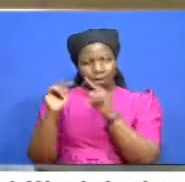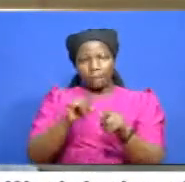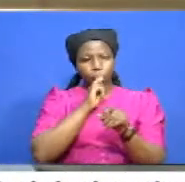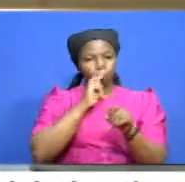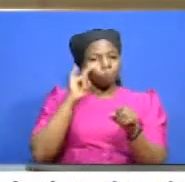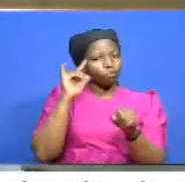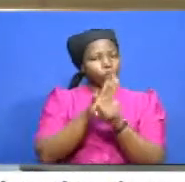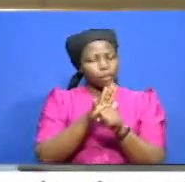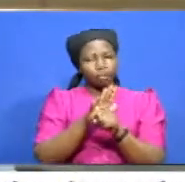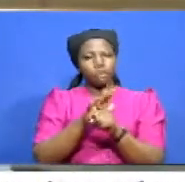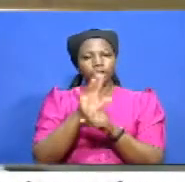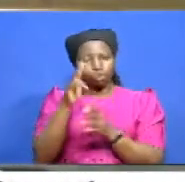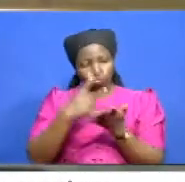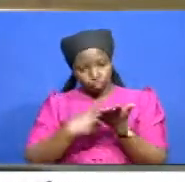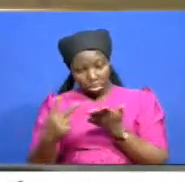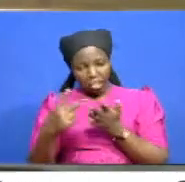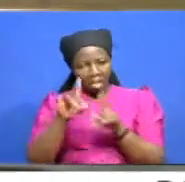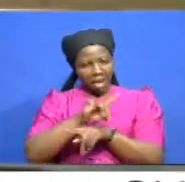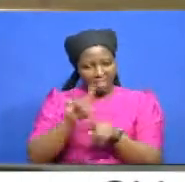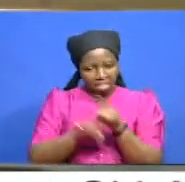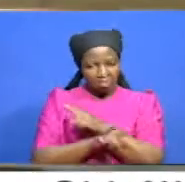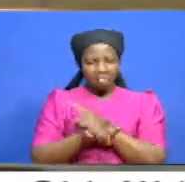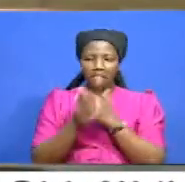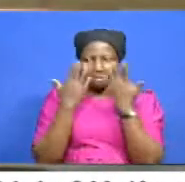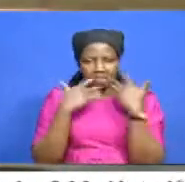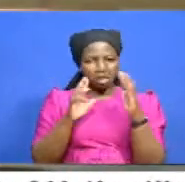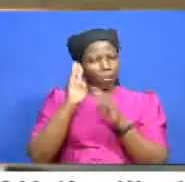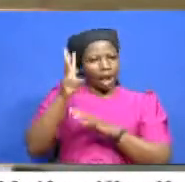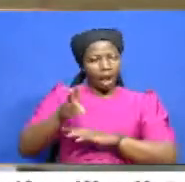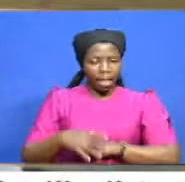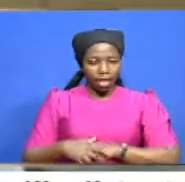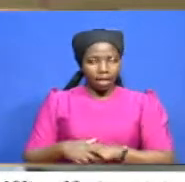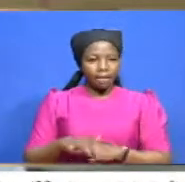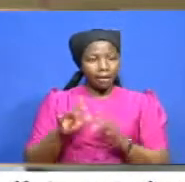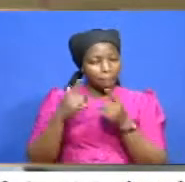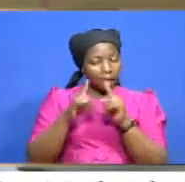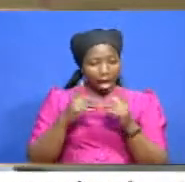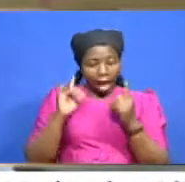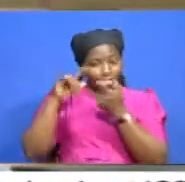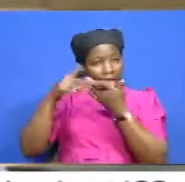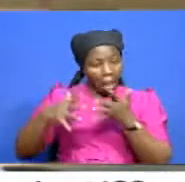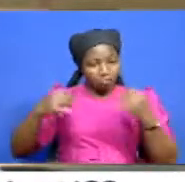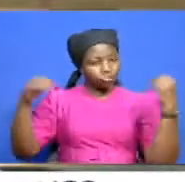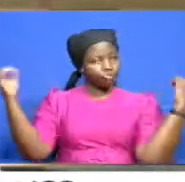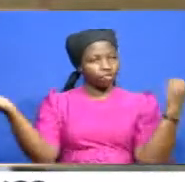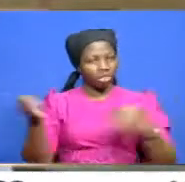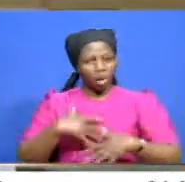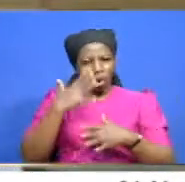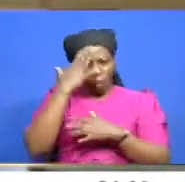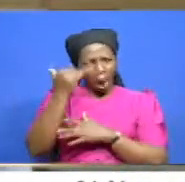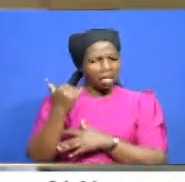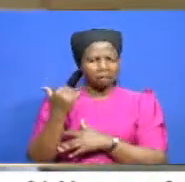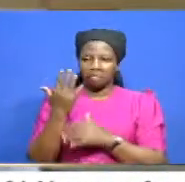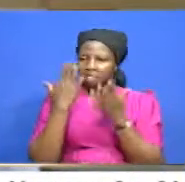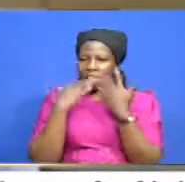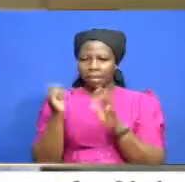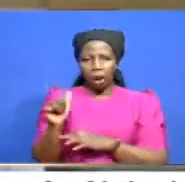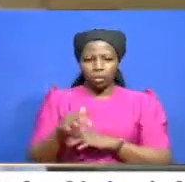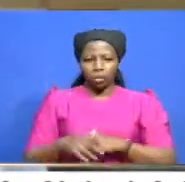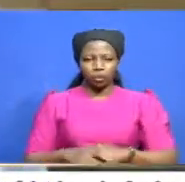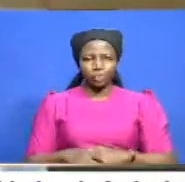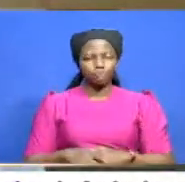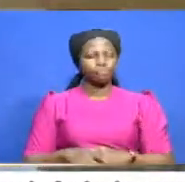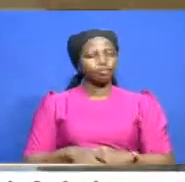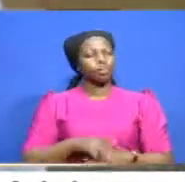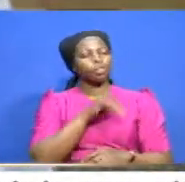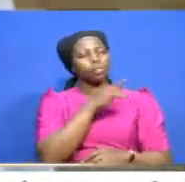everything is going to be completed. But we are shocked. Even now, they have not done it. So what exactly would you